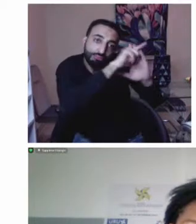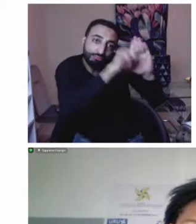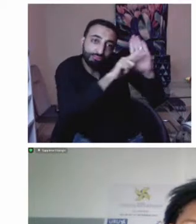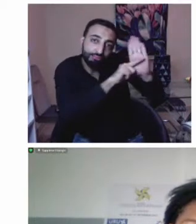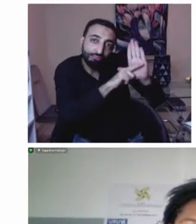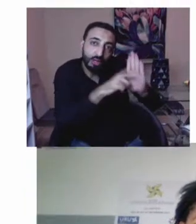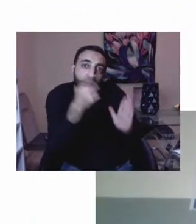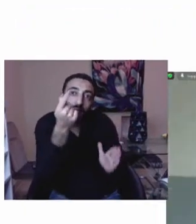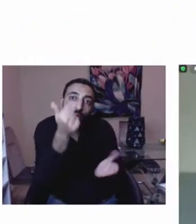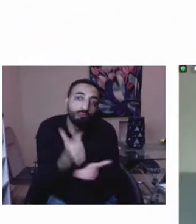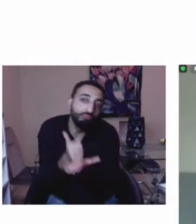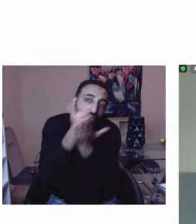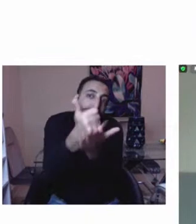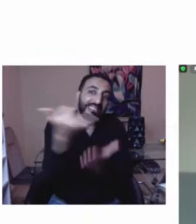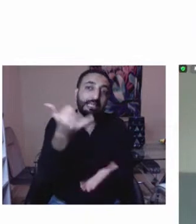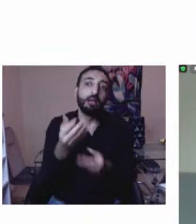much.